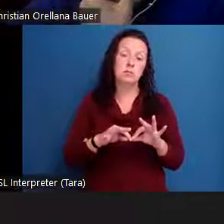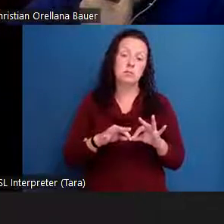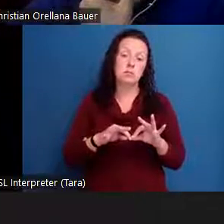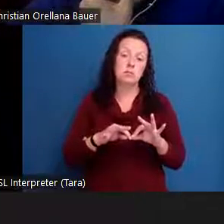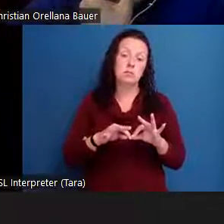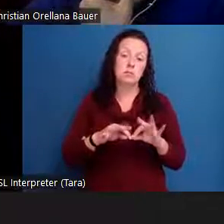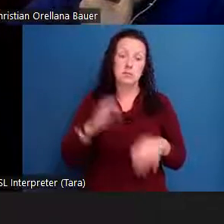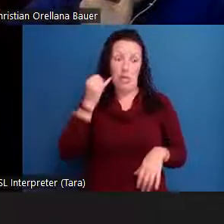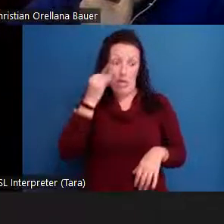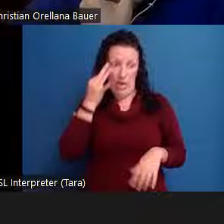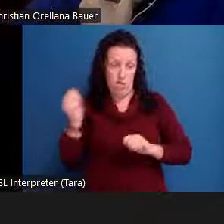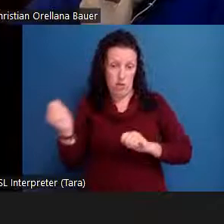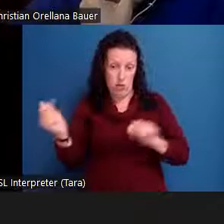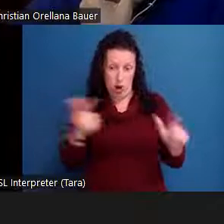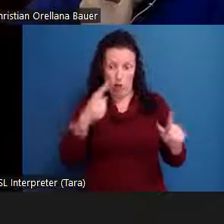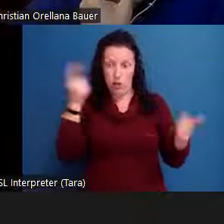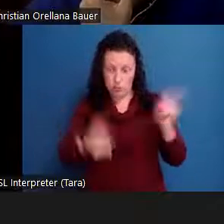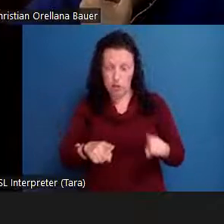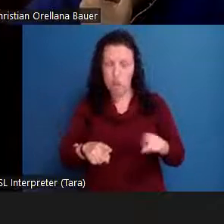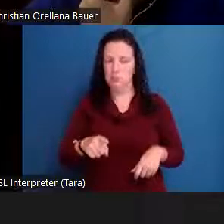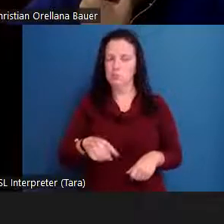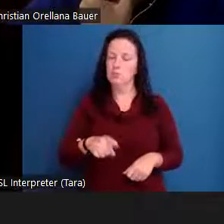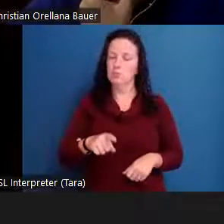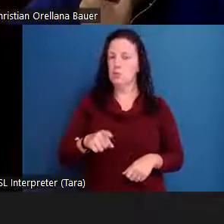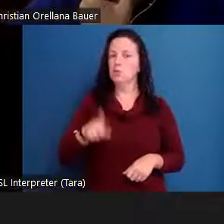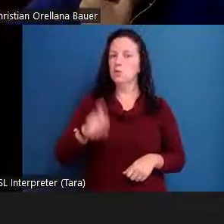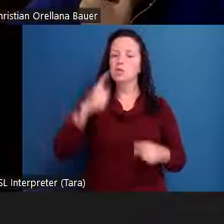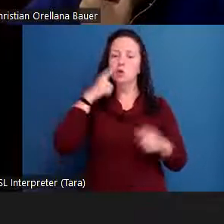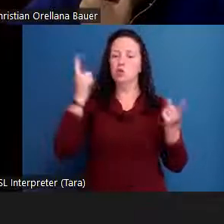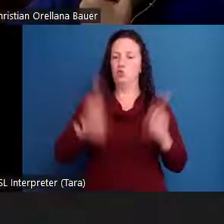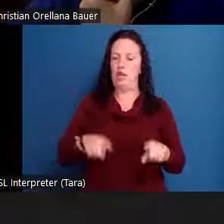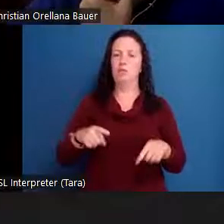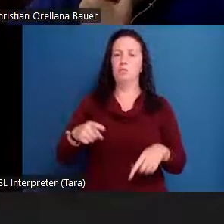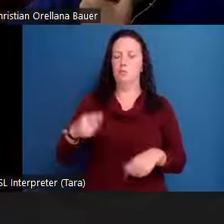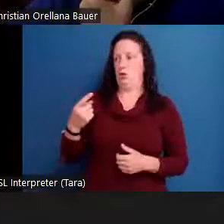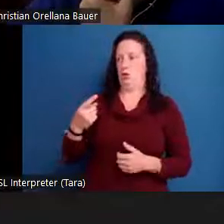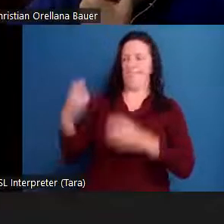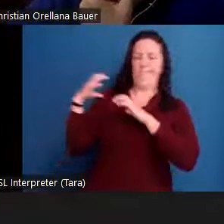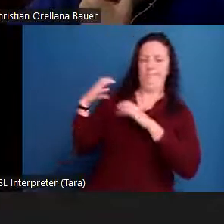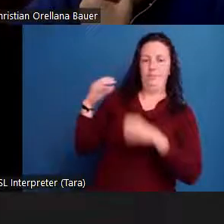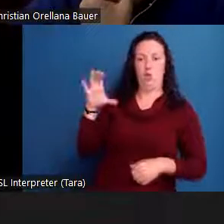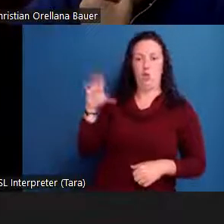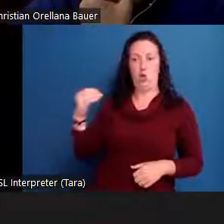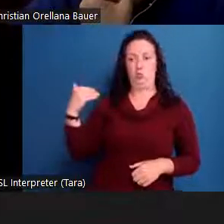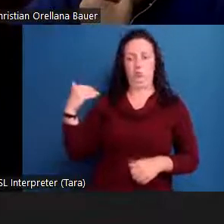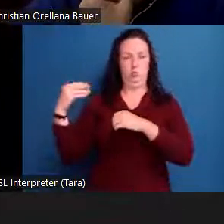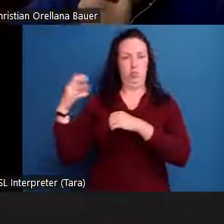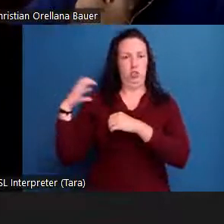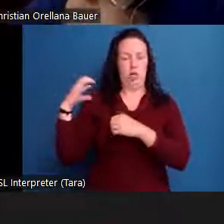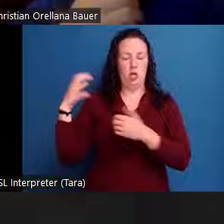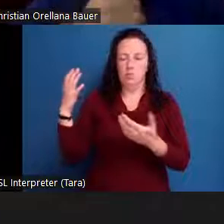if everyone agrees, that we all agree that when you serve as a co-chair, one of your duties will be